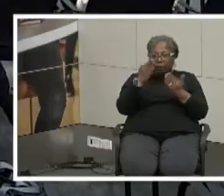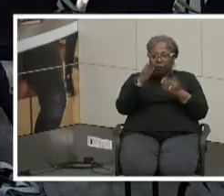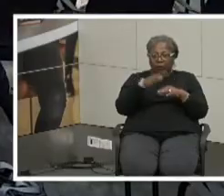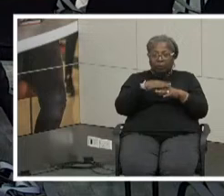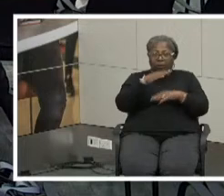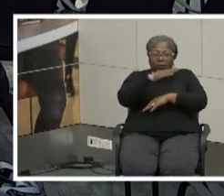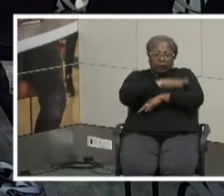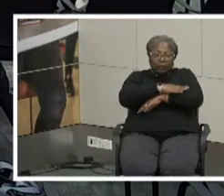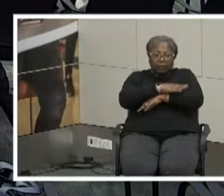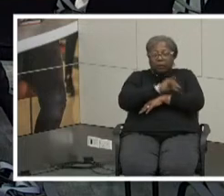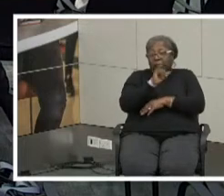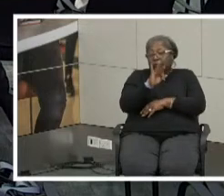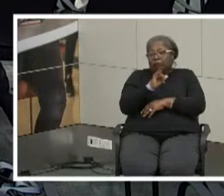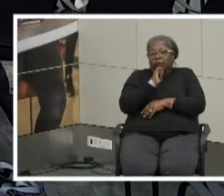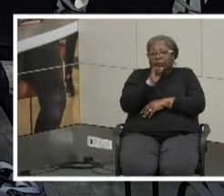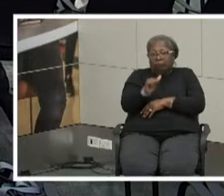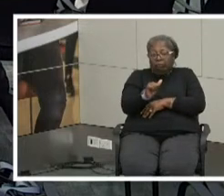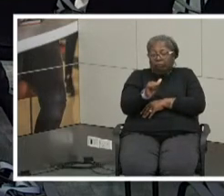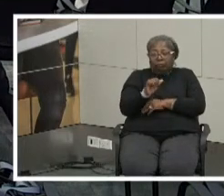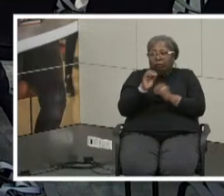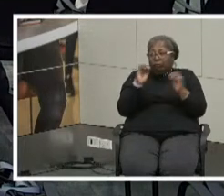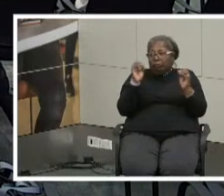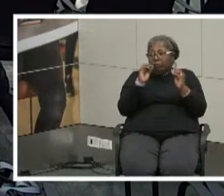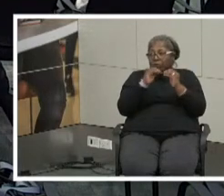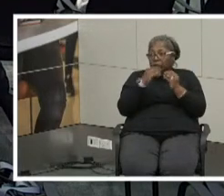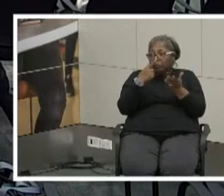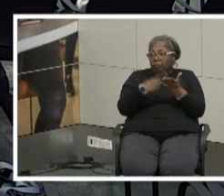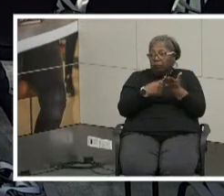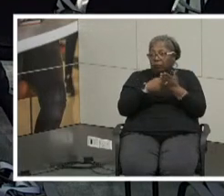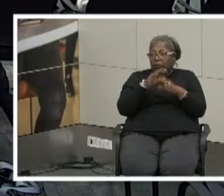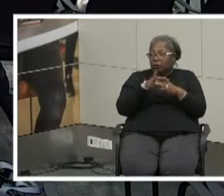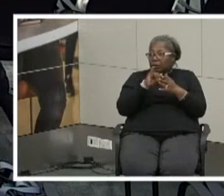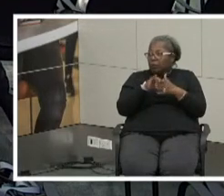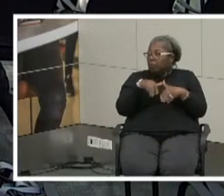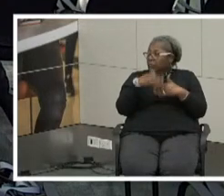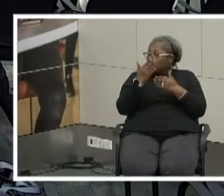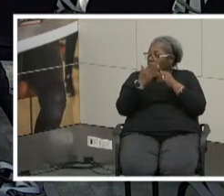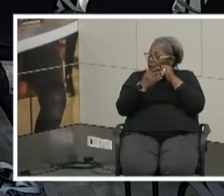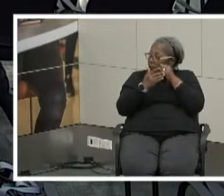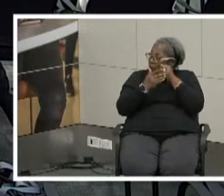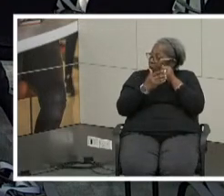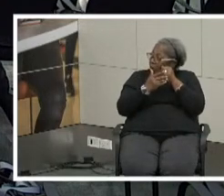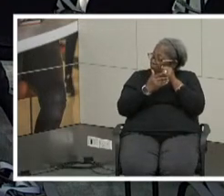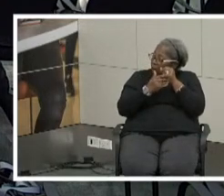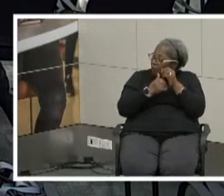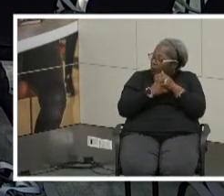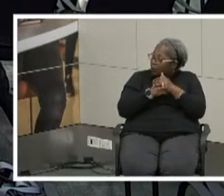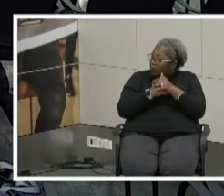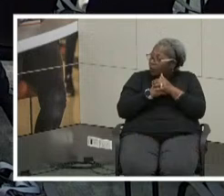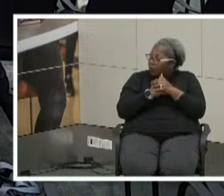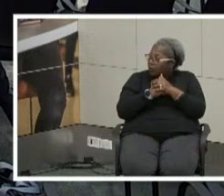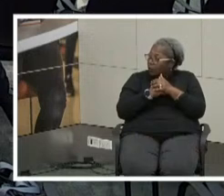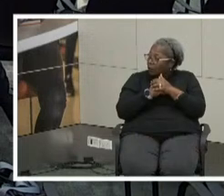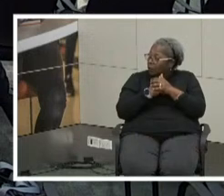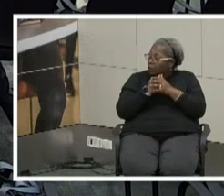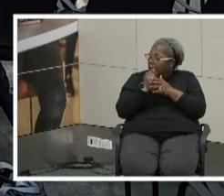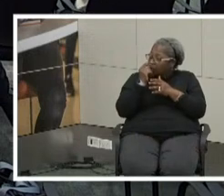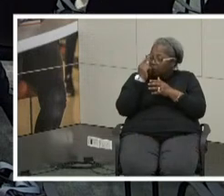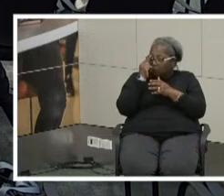table if not then let's there no discussion on a motion to table oh just vote well thank you then let's just